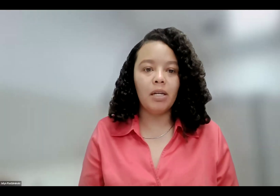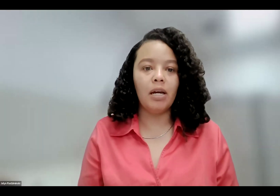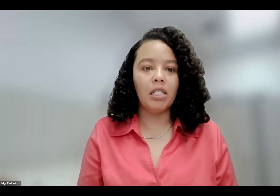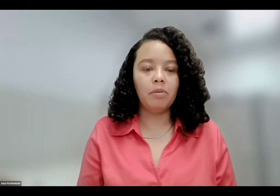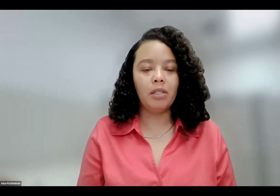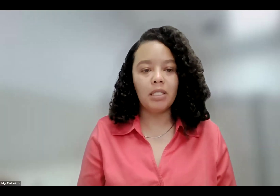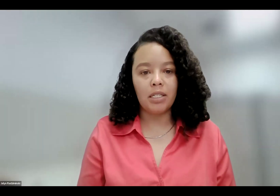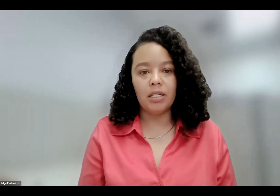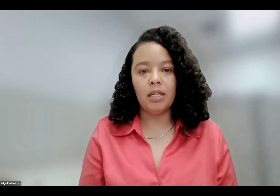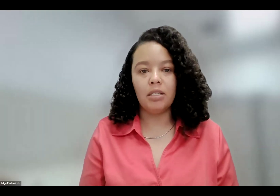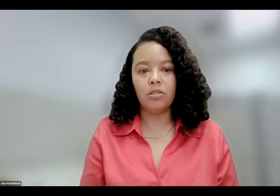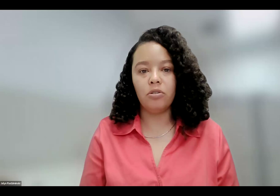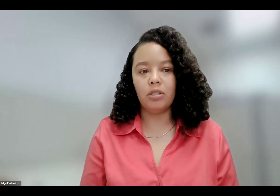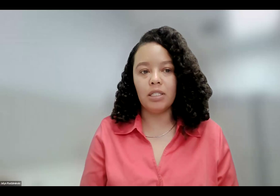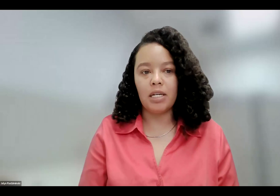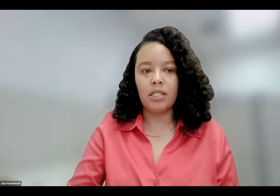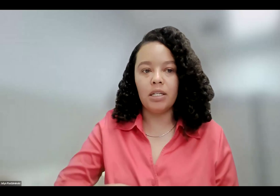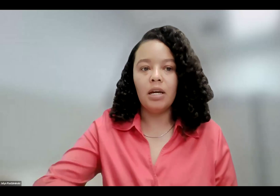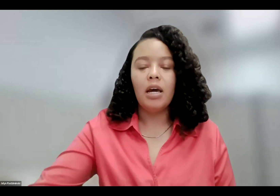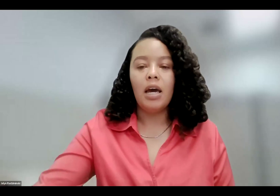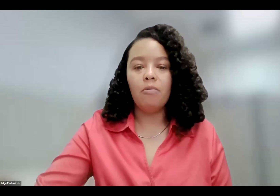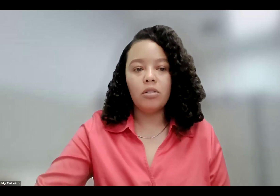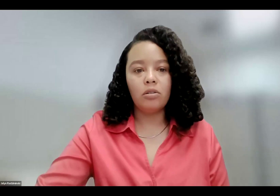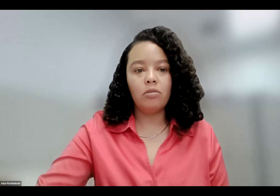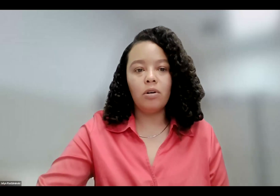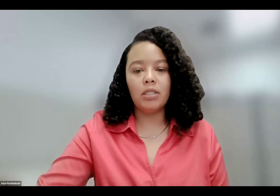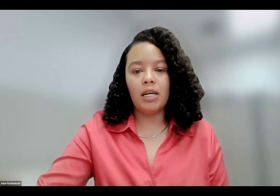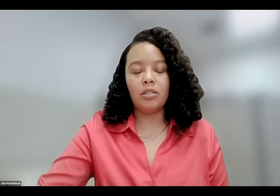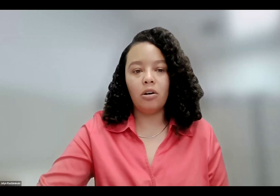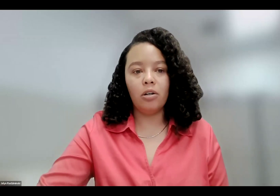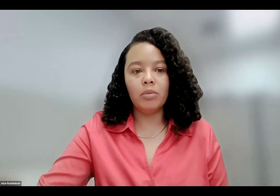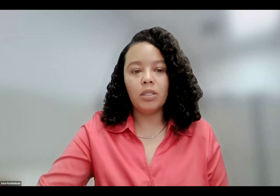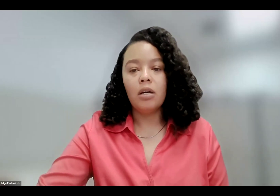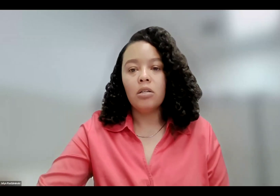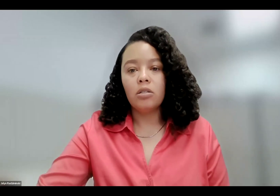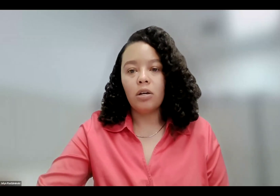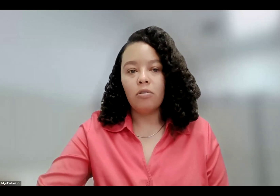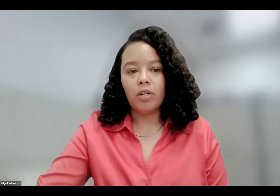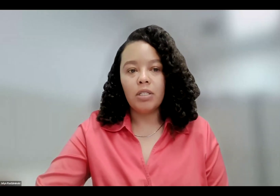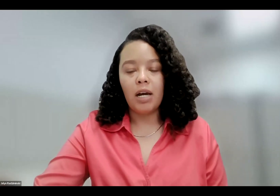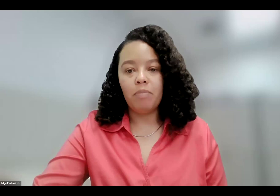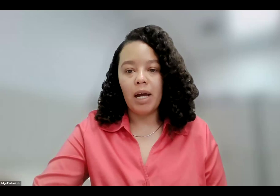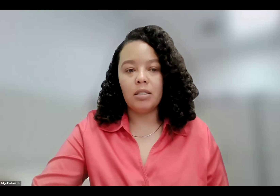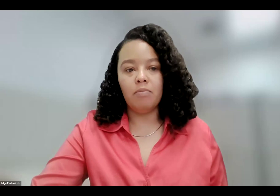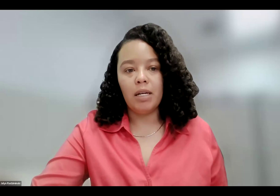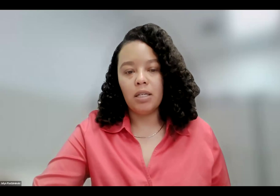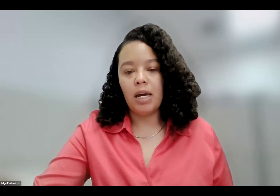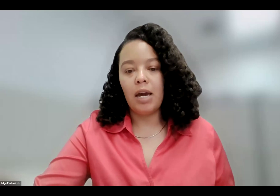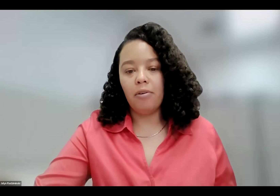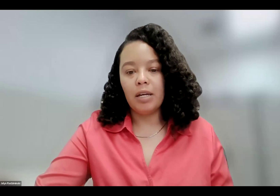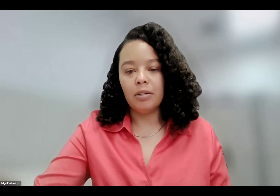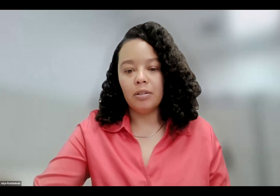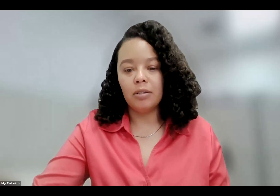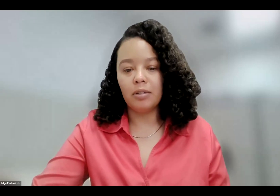experiences been in hospitalization and institutionalization, and what do you all see as harms? So first, I'll pass the mic